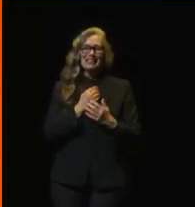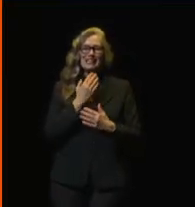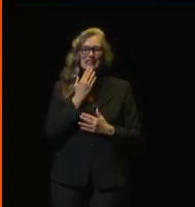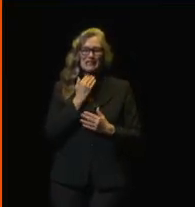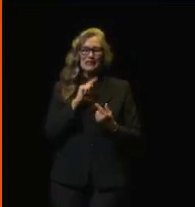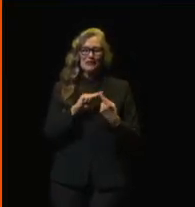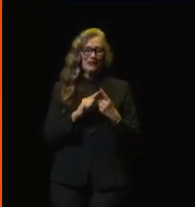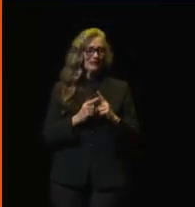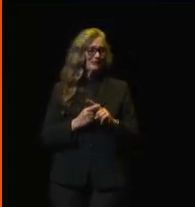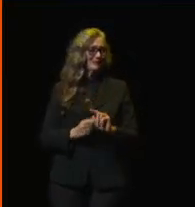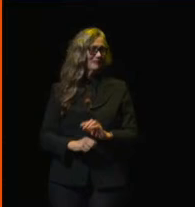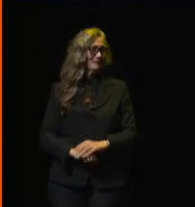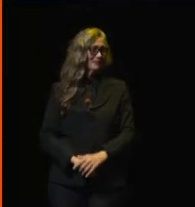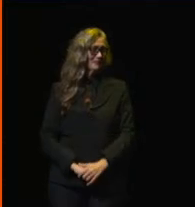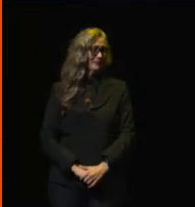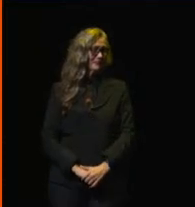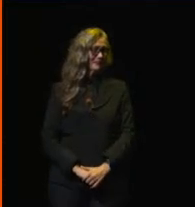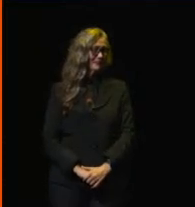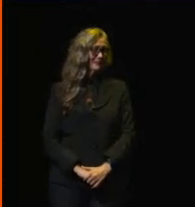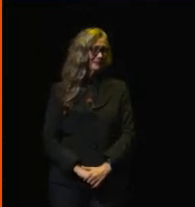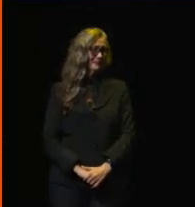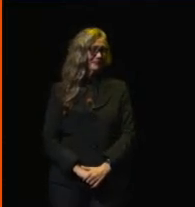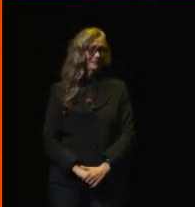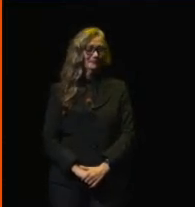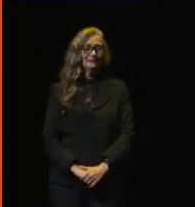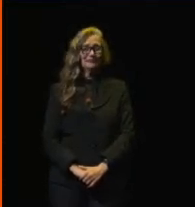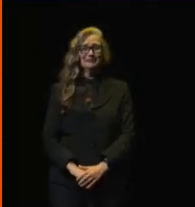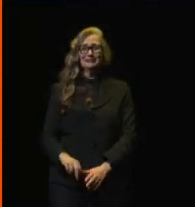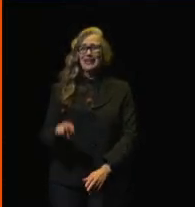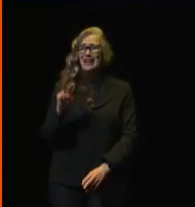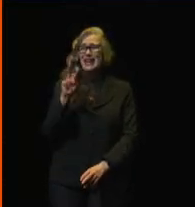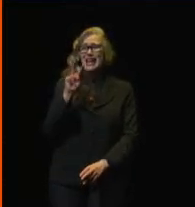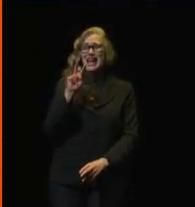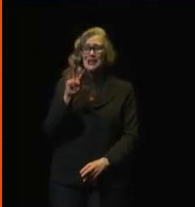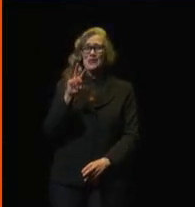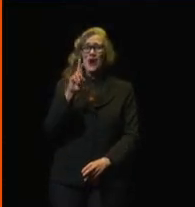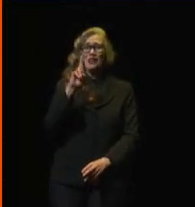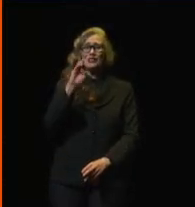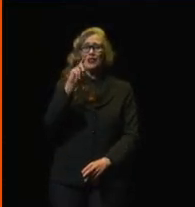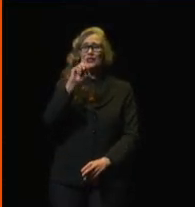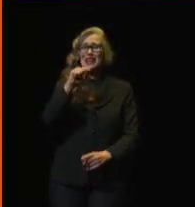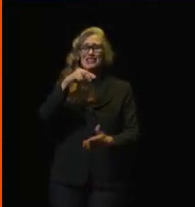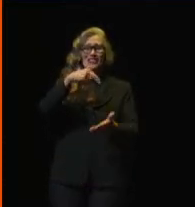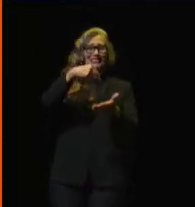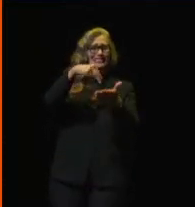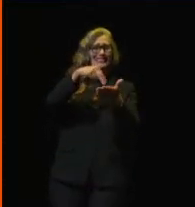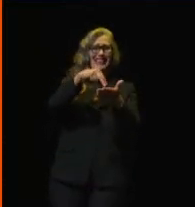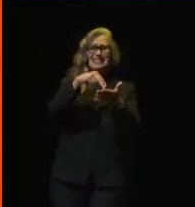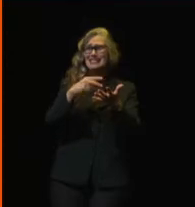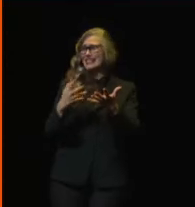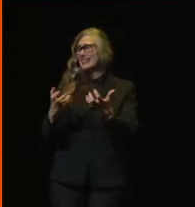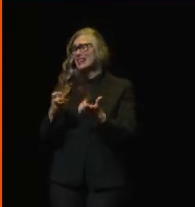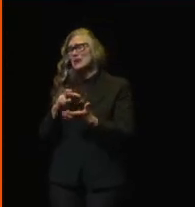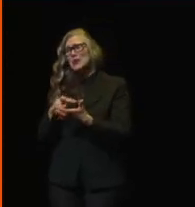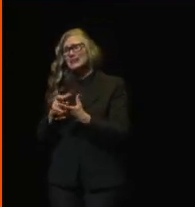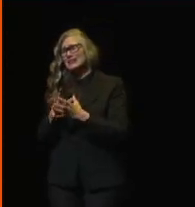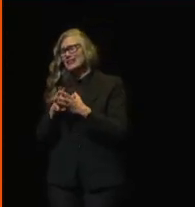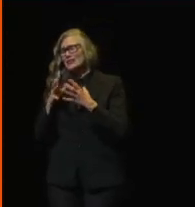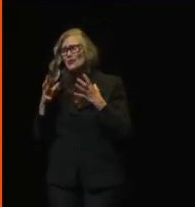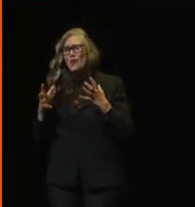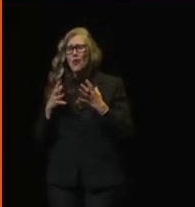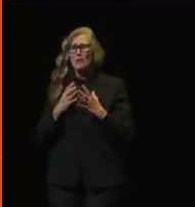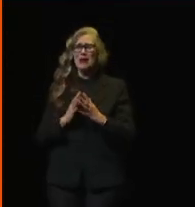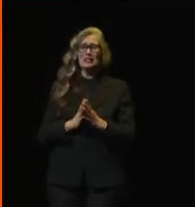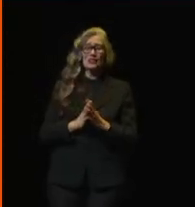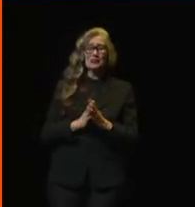Excuse me. And watched Rachel dance the night away. He wanted to dance so badly. So